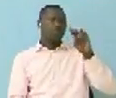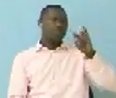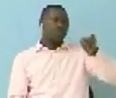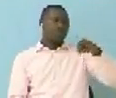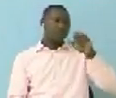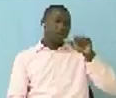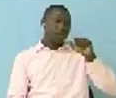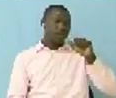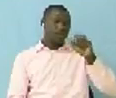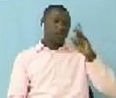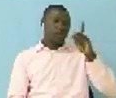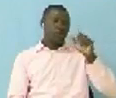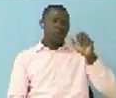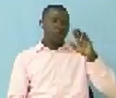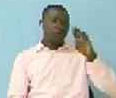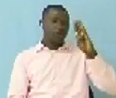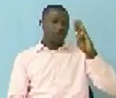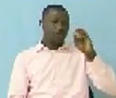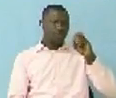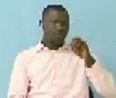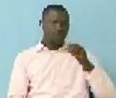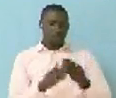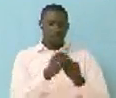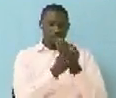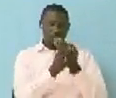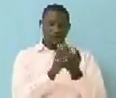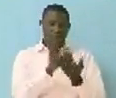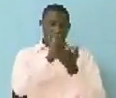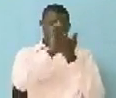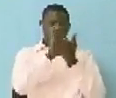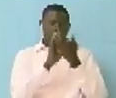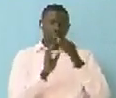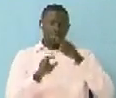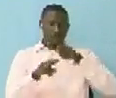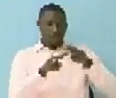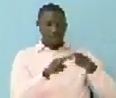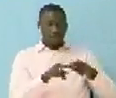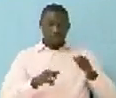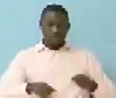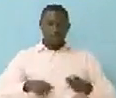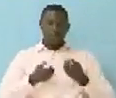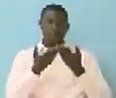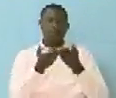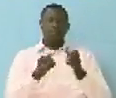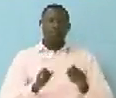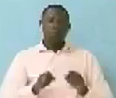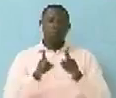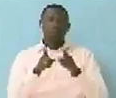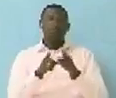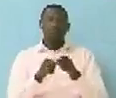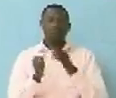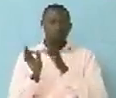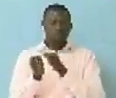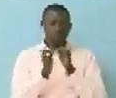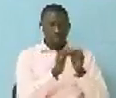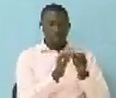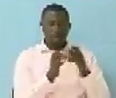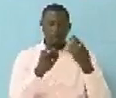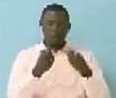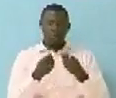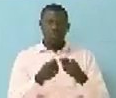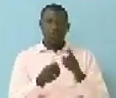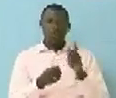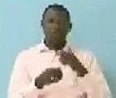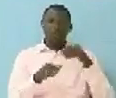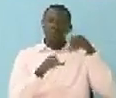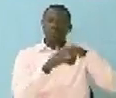Bunja appeared before the panel. I was given the opportunity to explain about the allegations of his involvement.